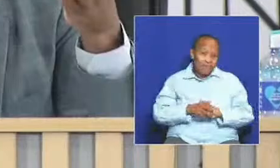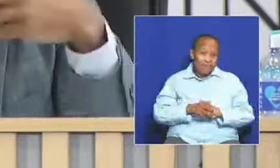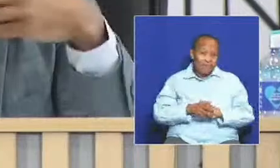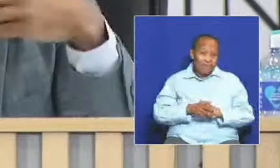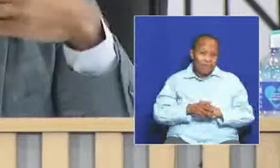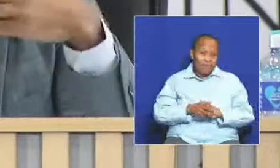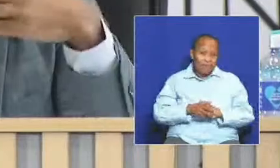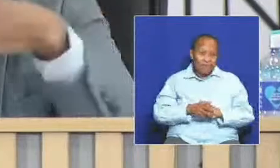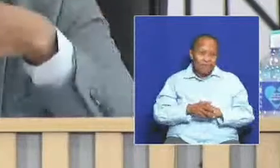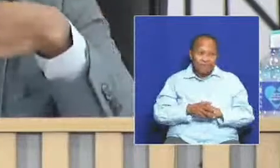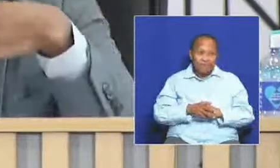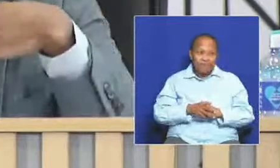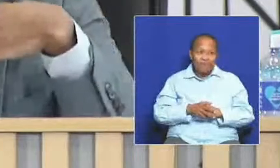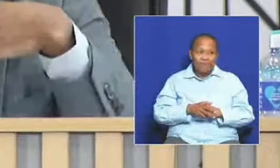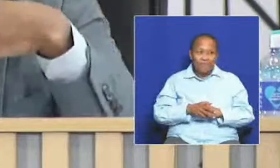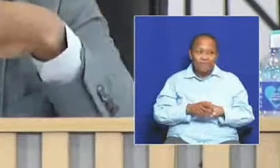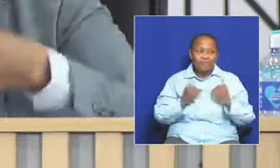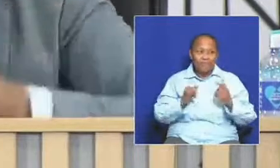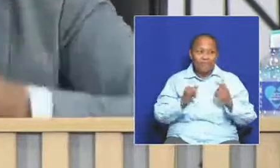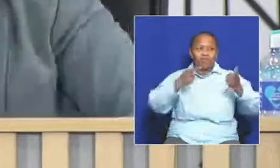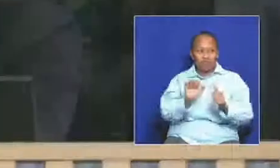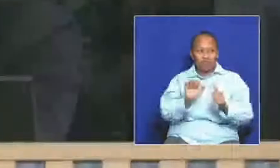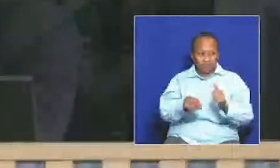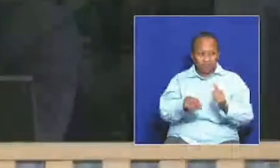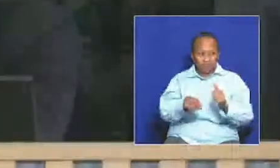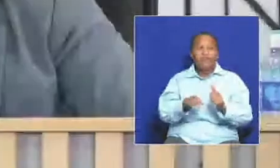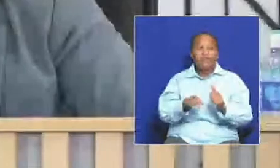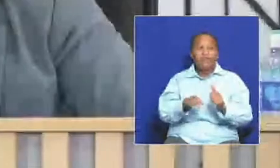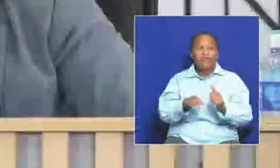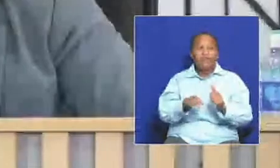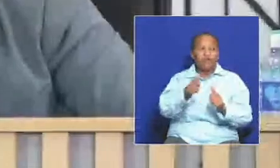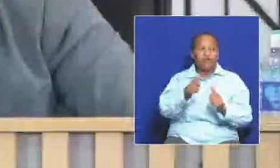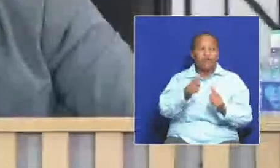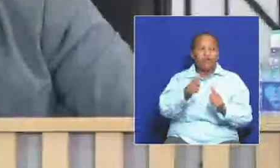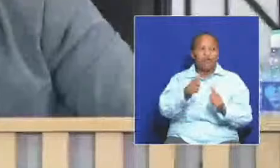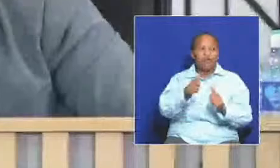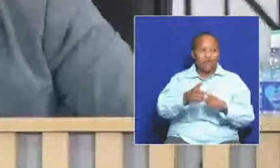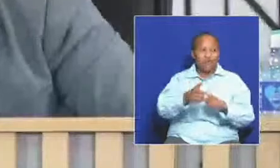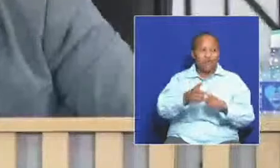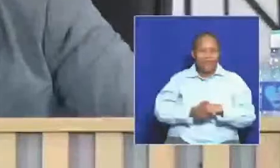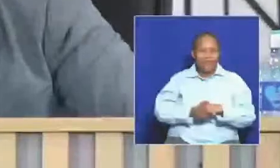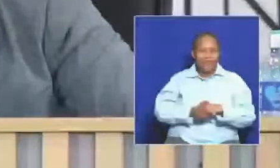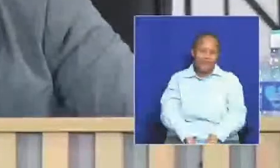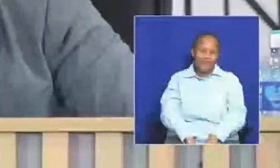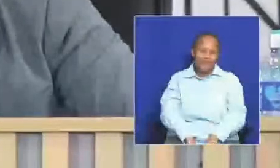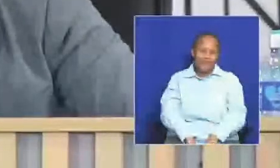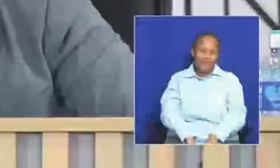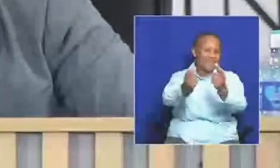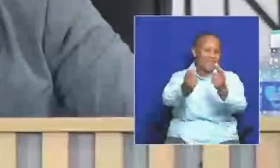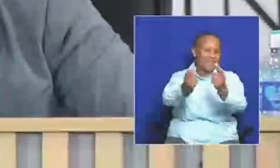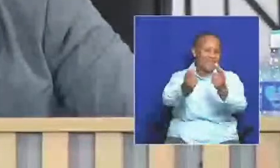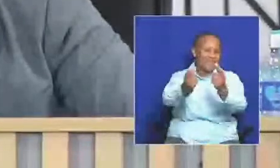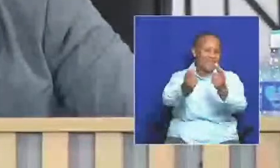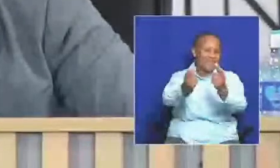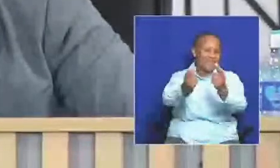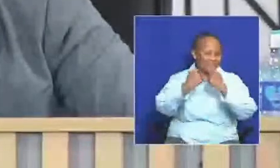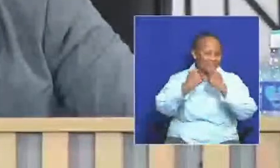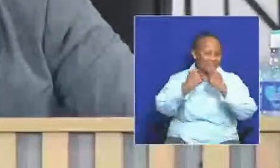you borrowed it from whom? It's not borrowed, it's my money, of course. Yes, I